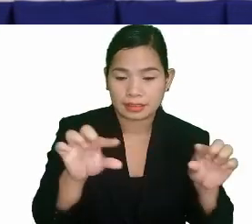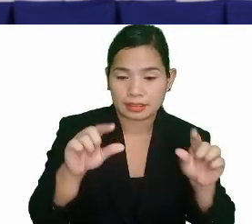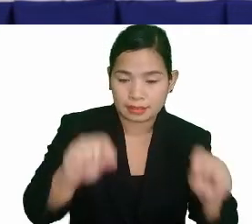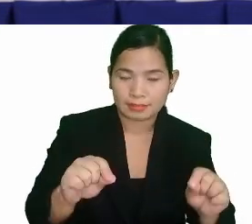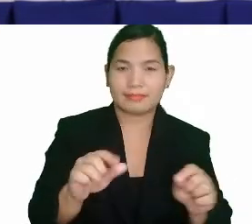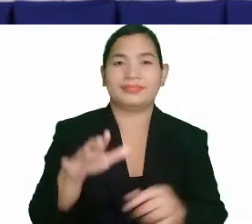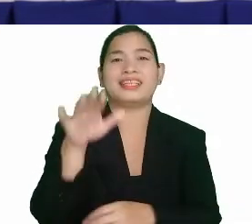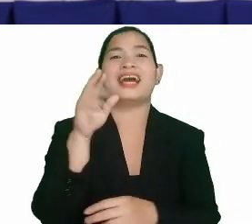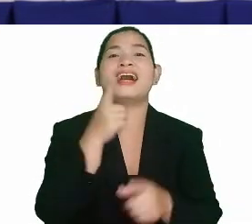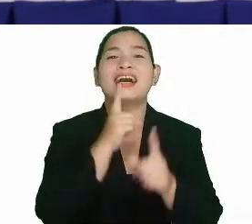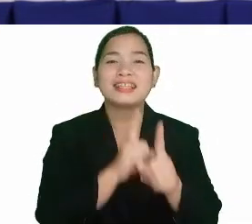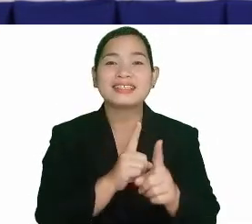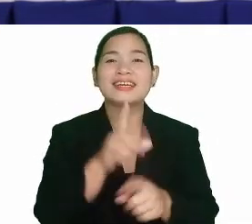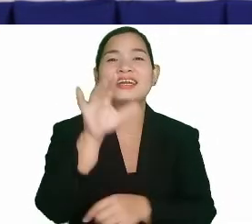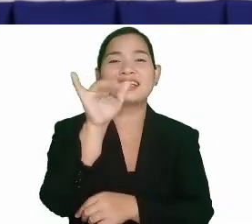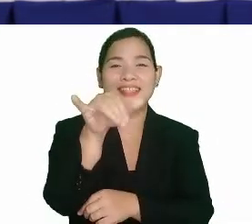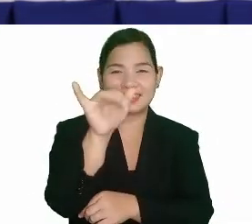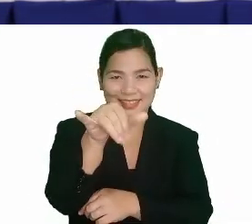Yes.